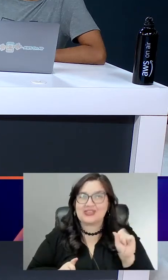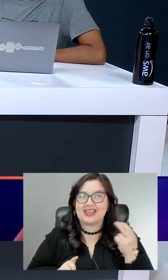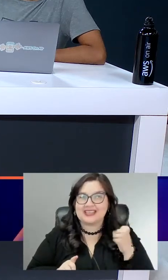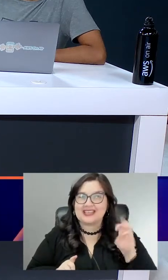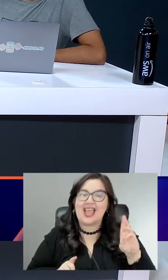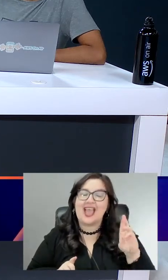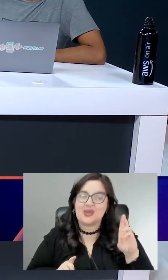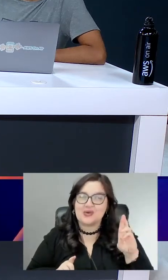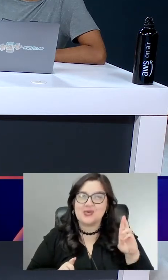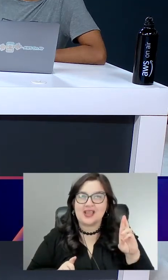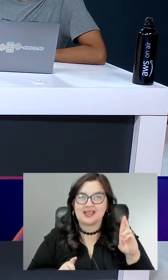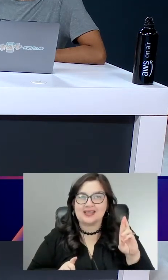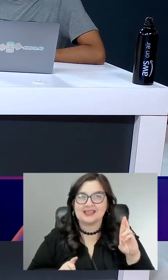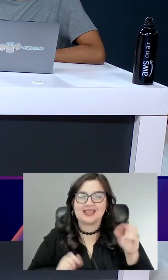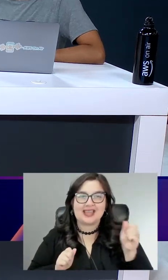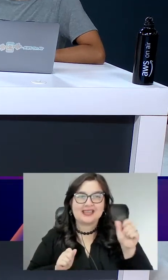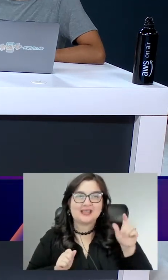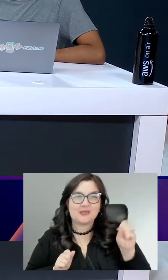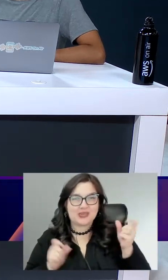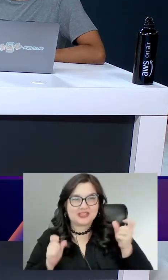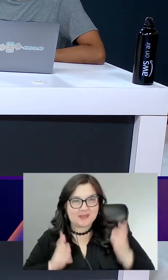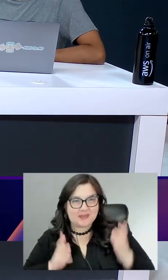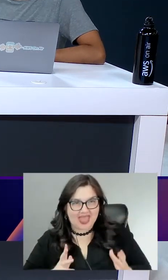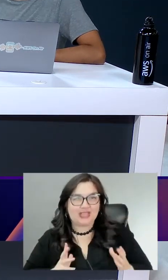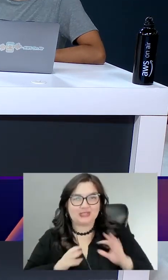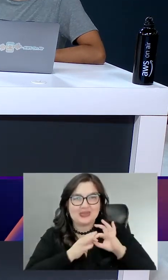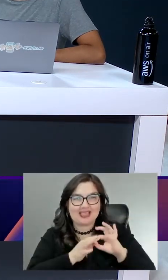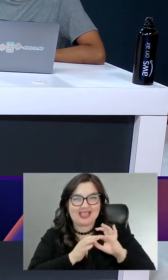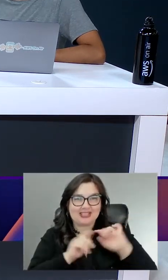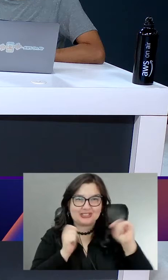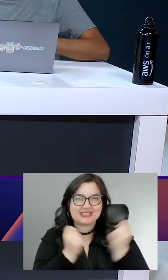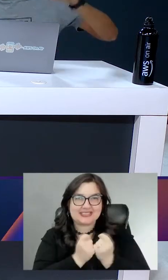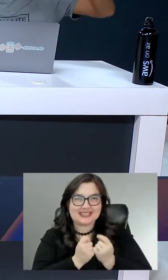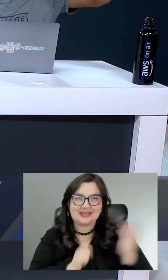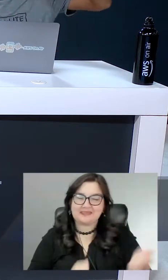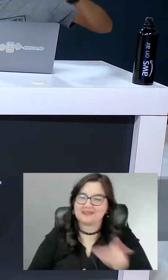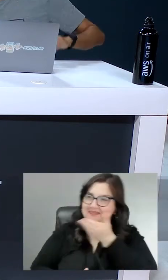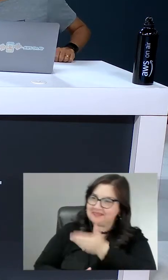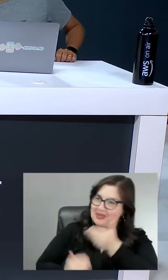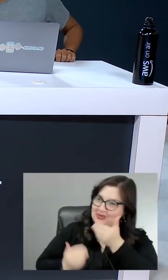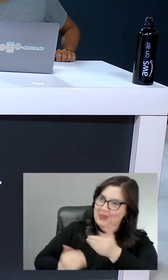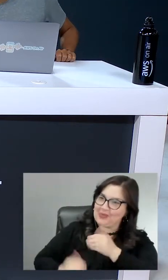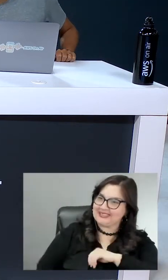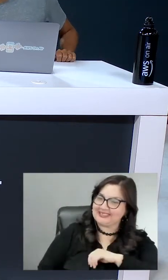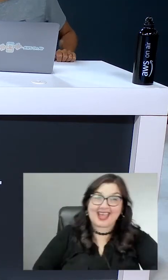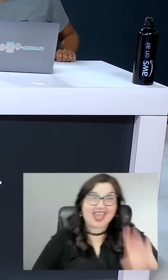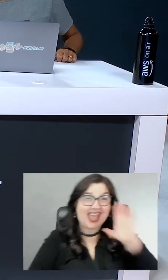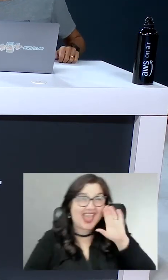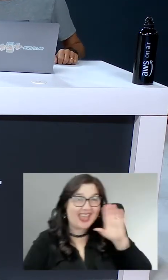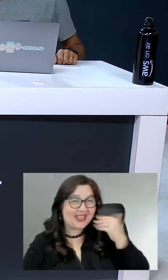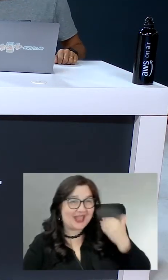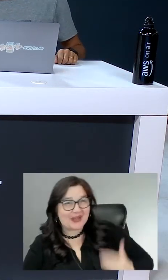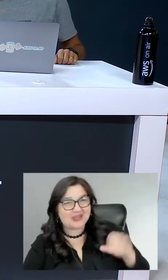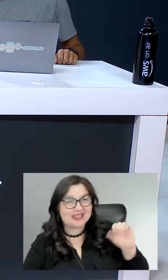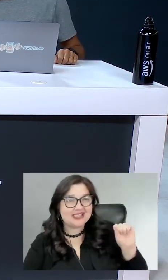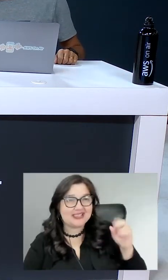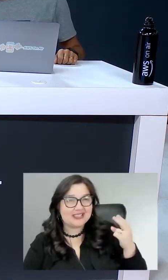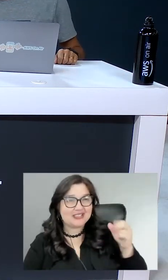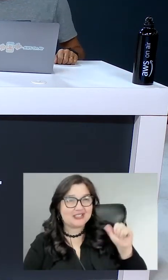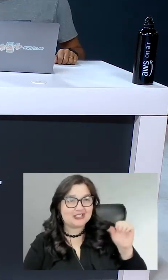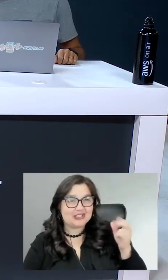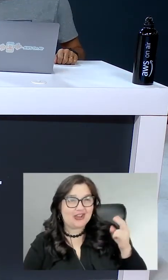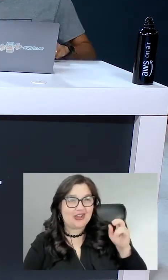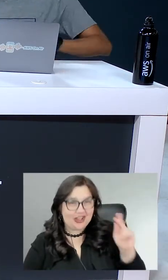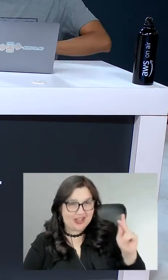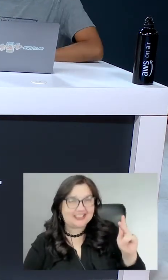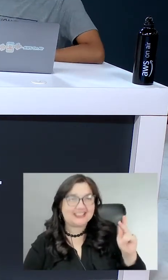I'm here once again with my co-host. Please introduce yourself, Shashank. Hey everyone, Shashank, also a developer advocate at AWS,